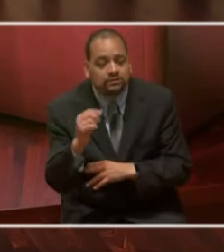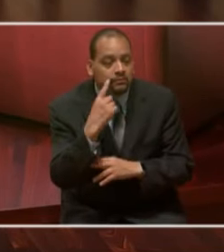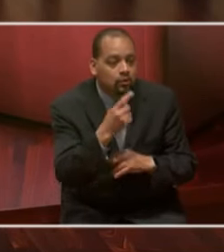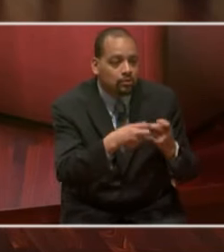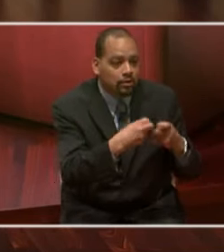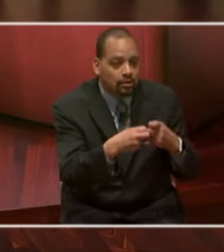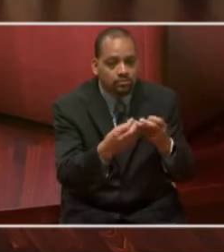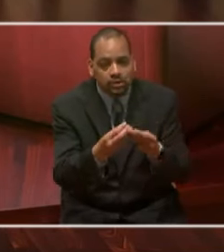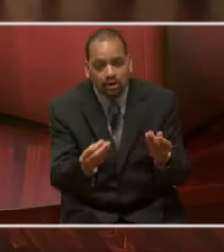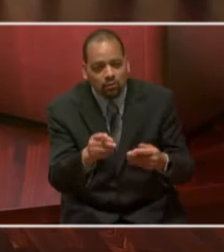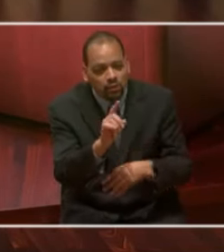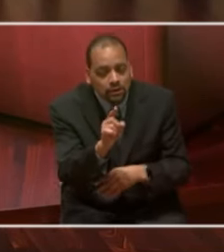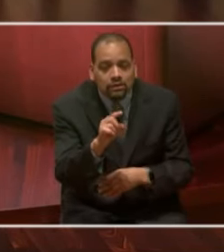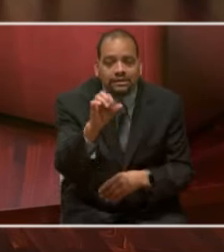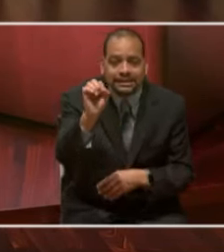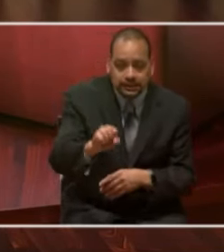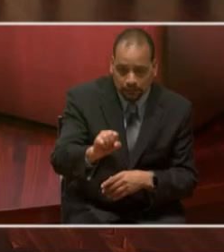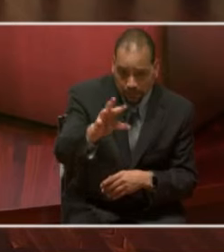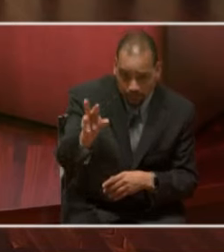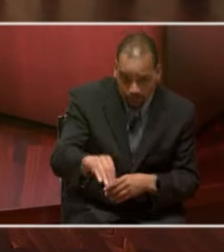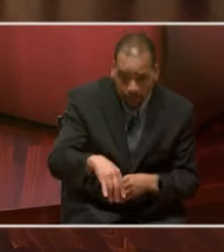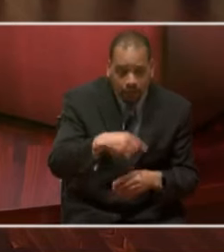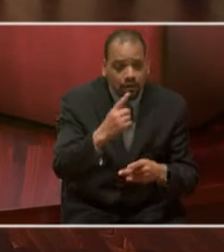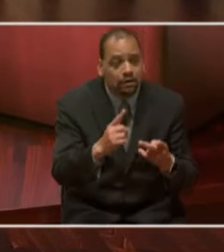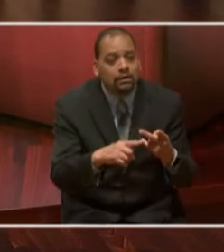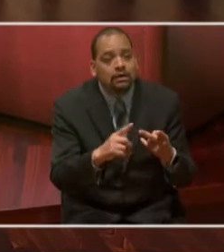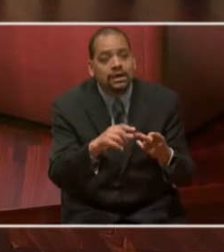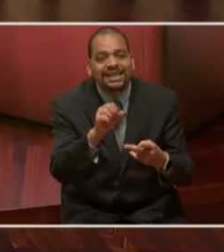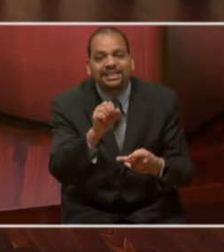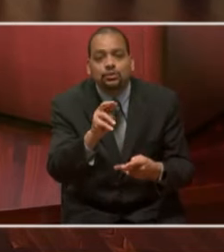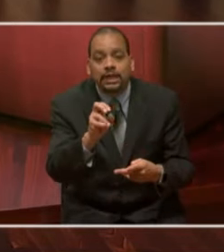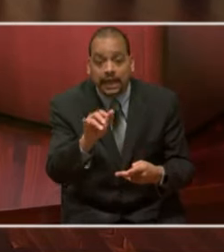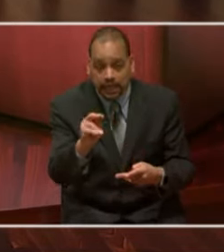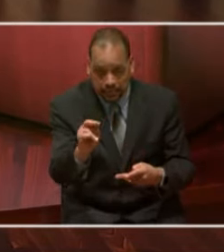or hit me in the face or someone would spit on us.